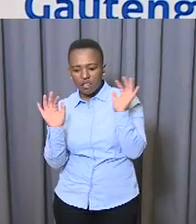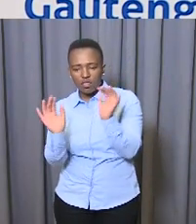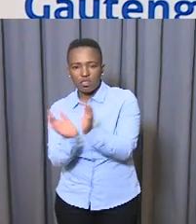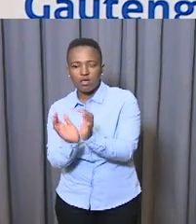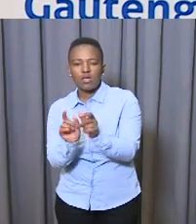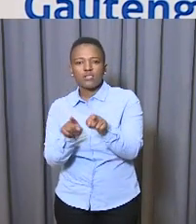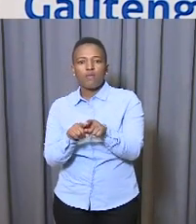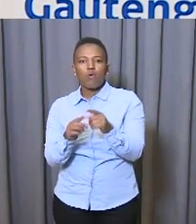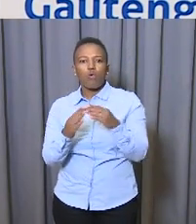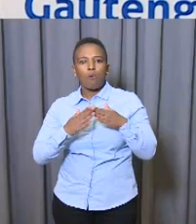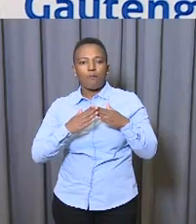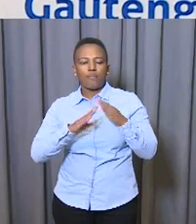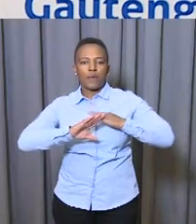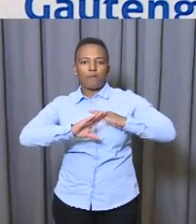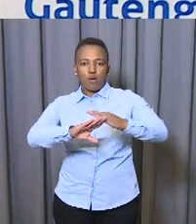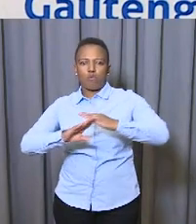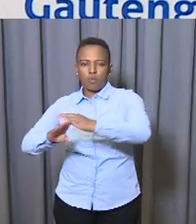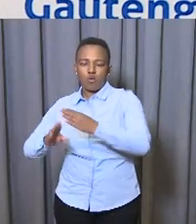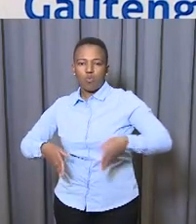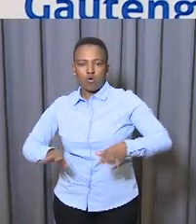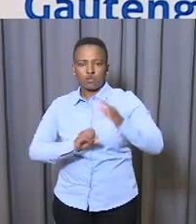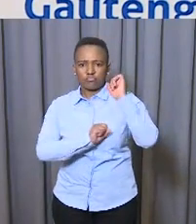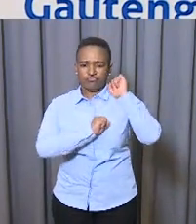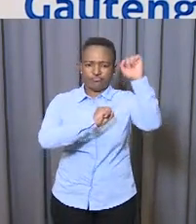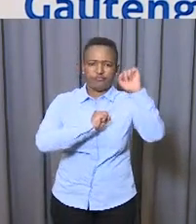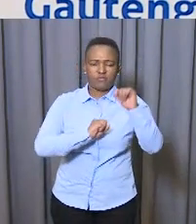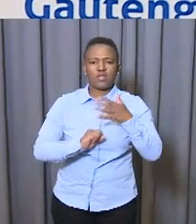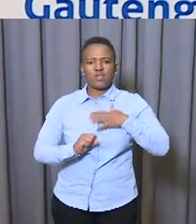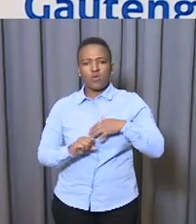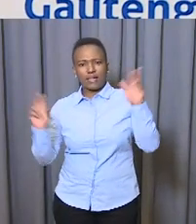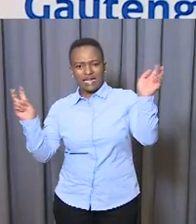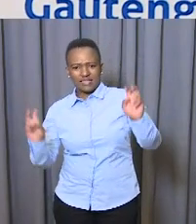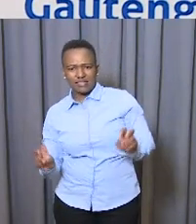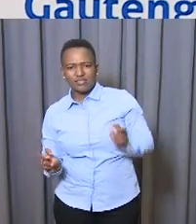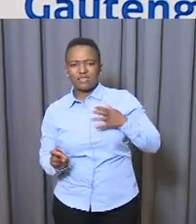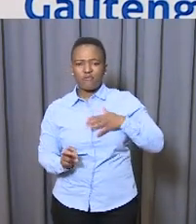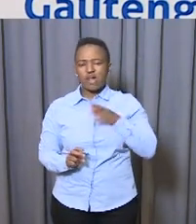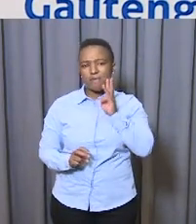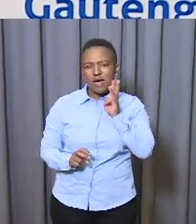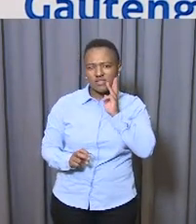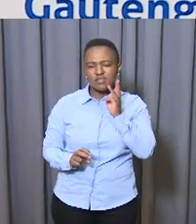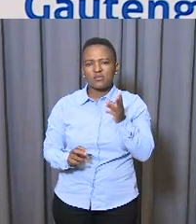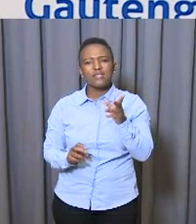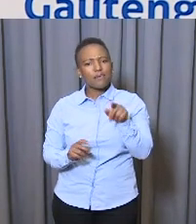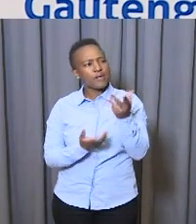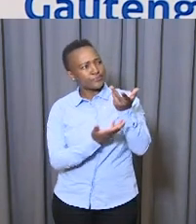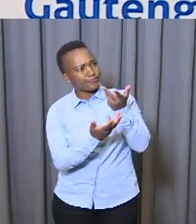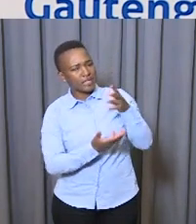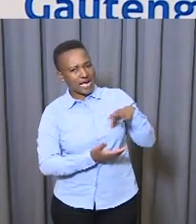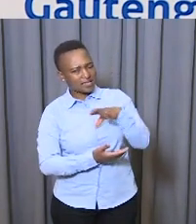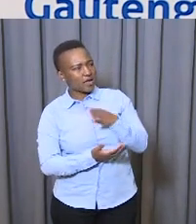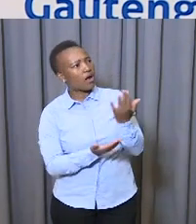roads, for various protests, bafuna ugesi, bafuna manzi, bafuna gonke, instead of engaging the councillor to